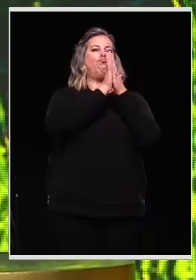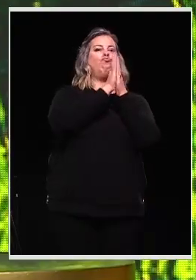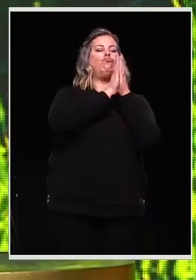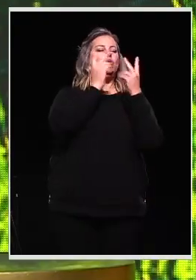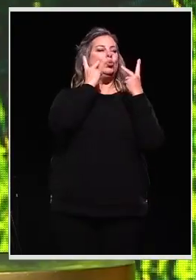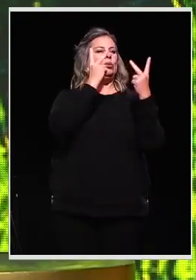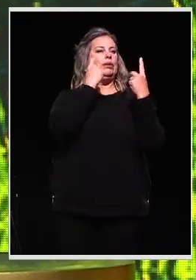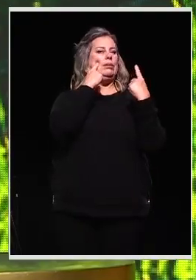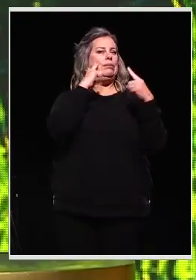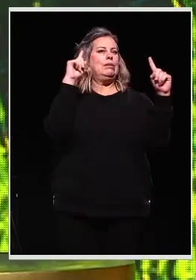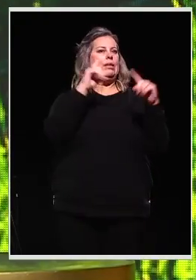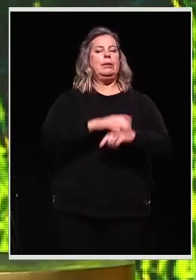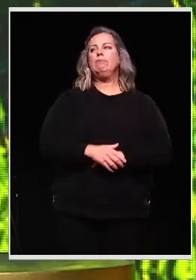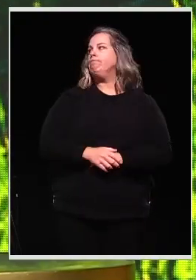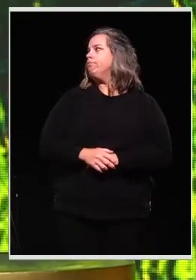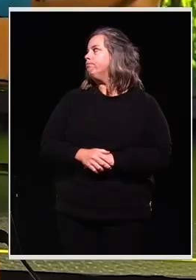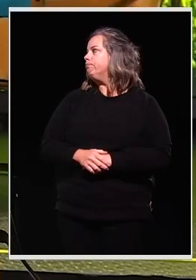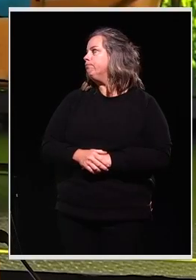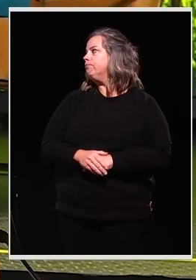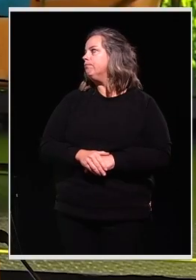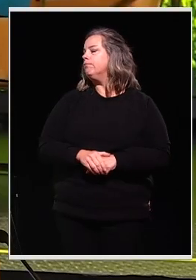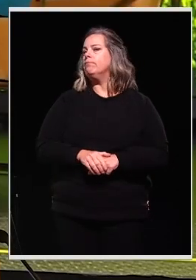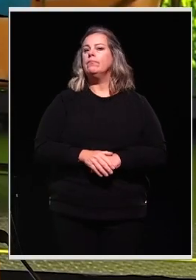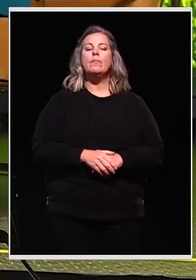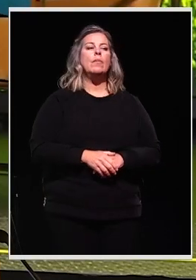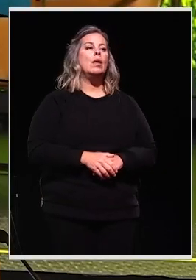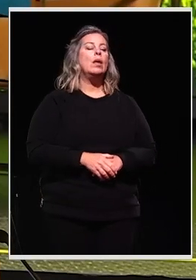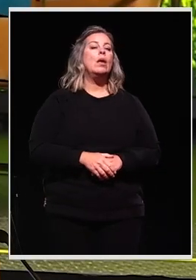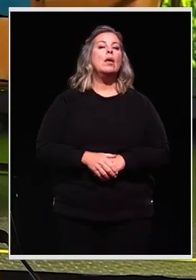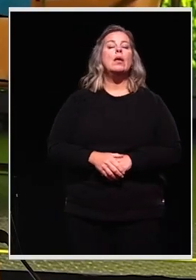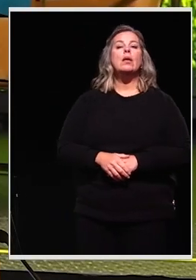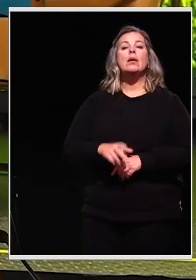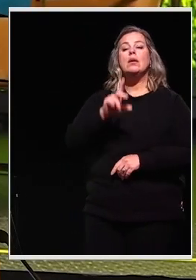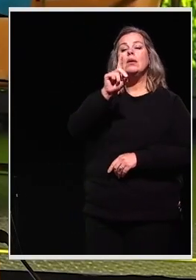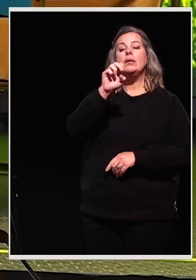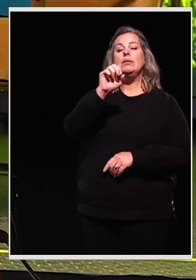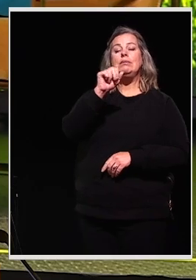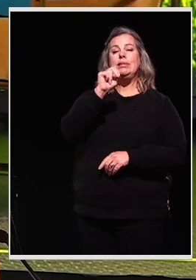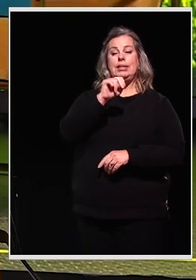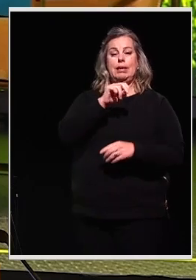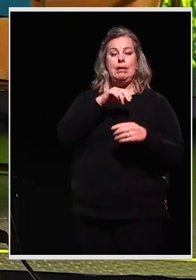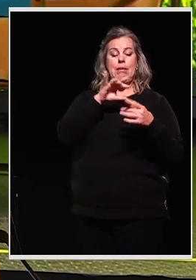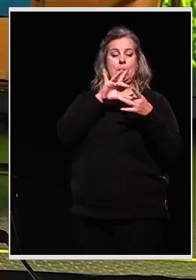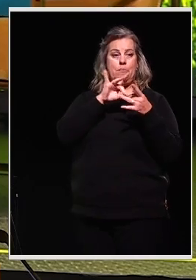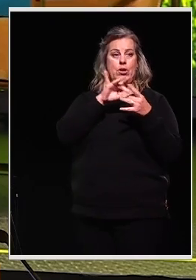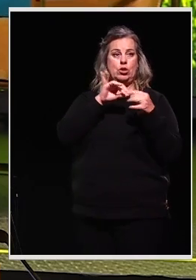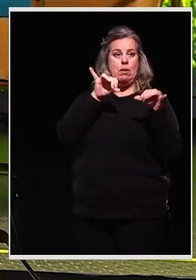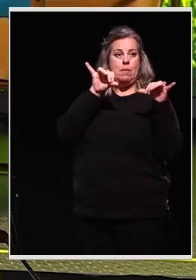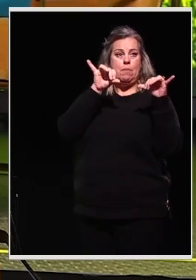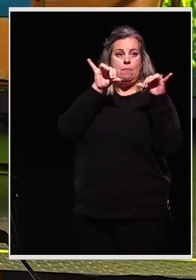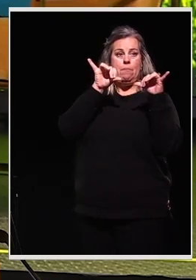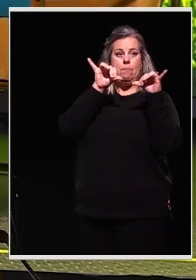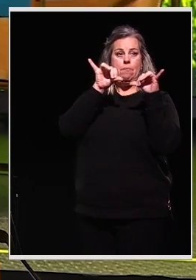that through and to make sure that it comes to fruition. Great answer. So Dean mentioned measurement, monitoring,